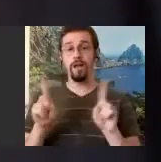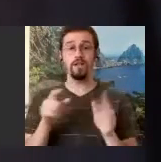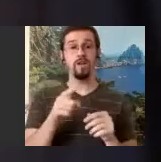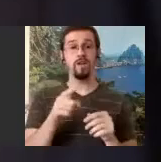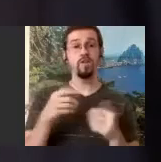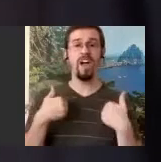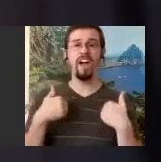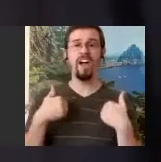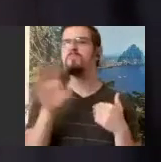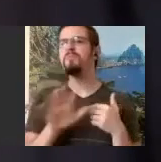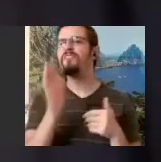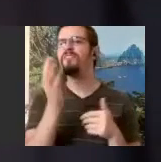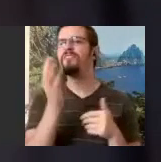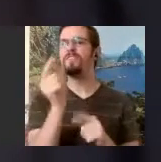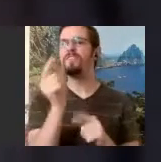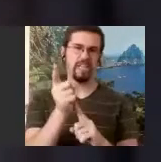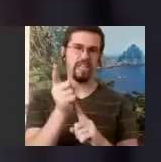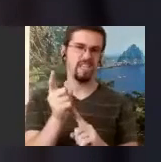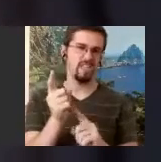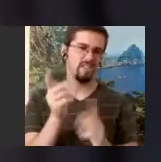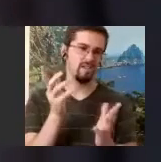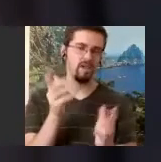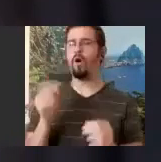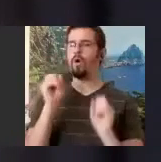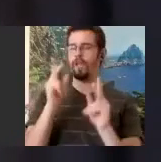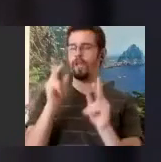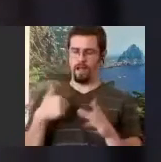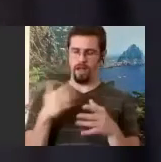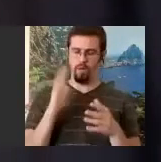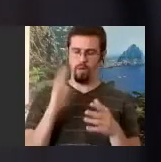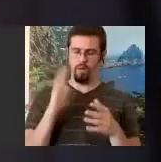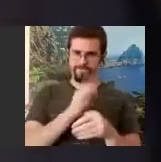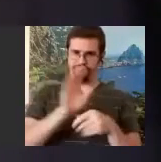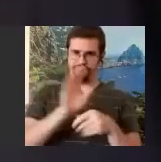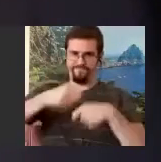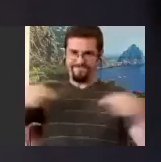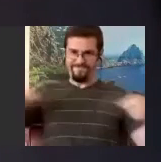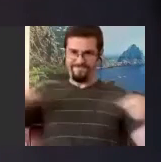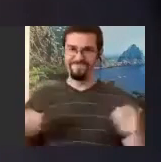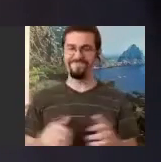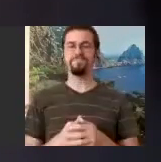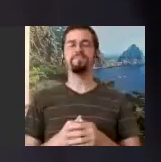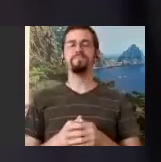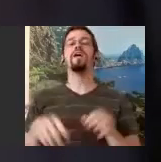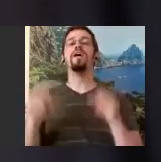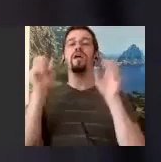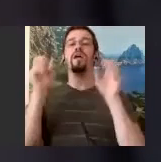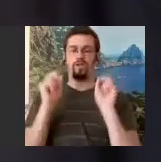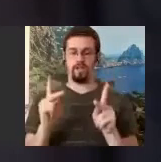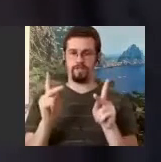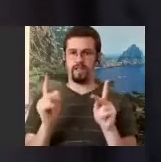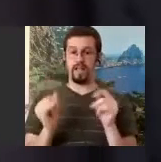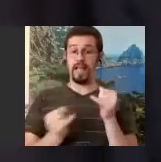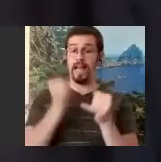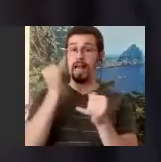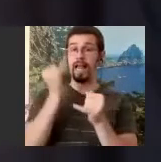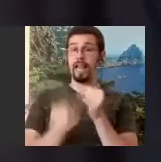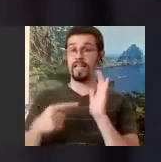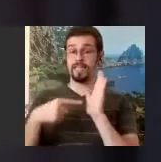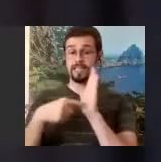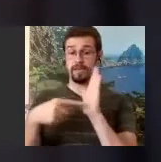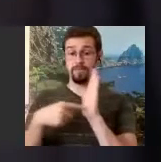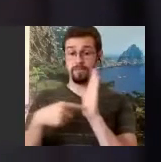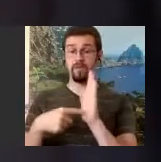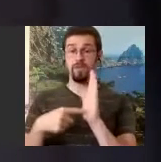gonna crank this out. Yes. So the last example that I want to show of a composer who writes